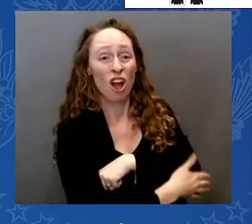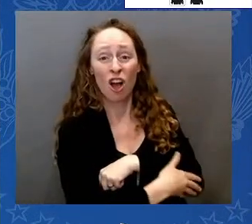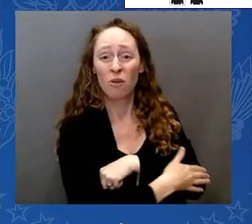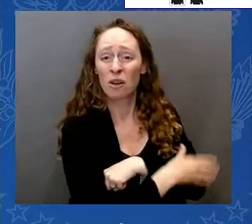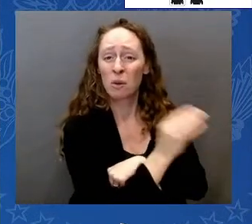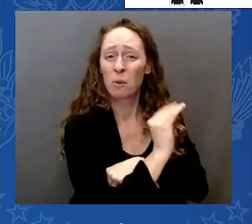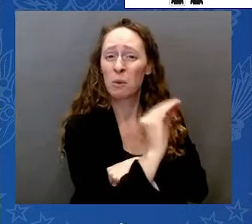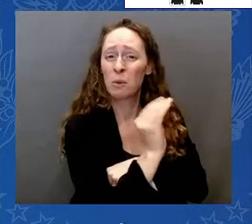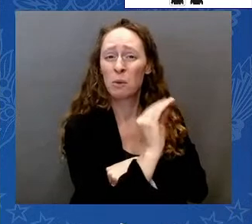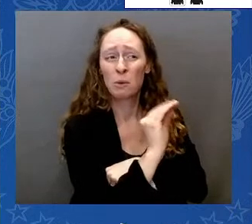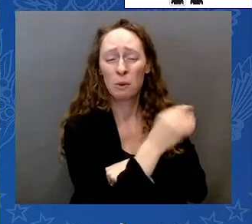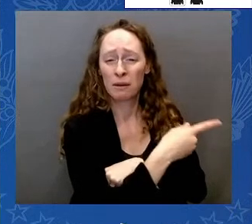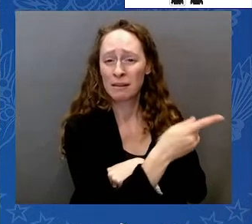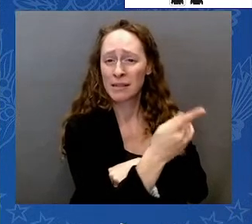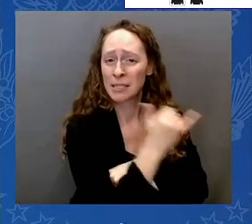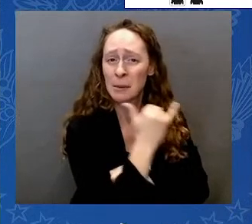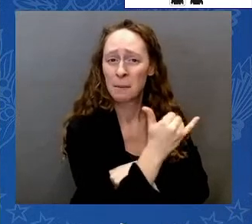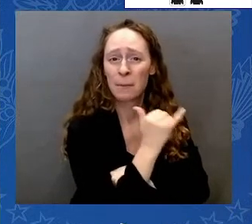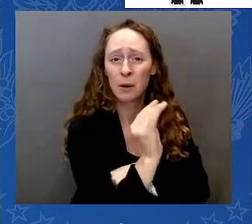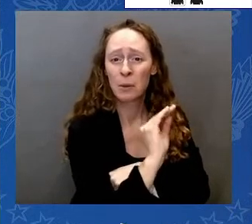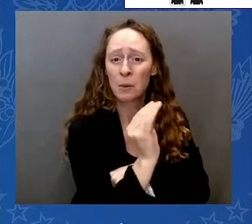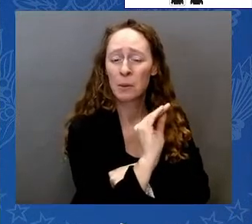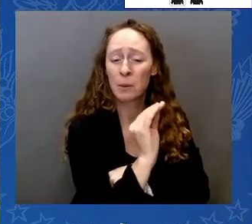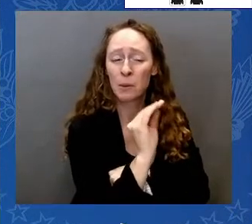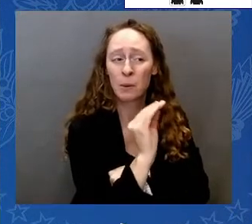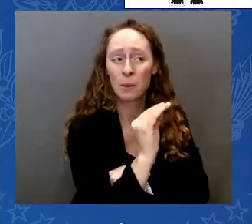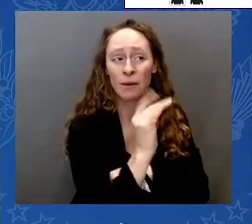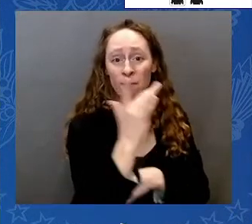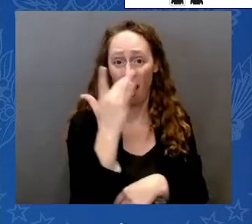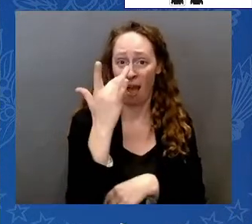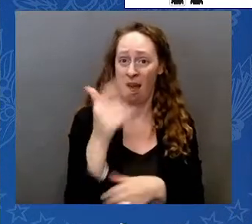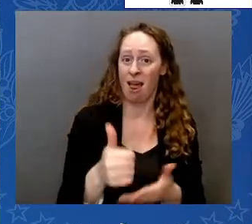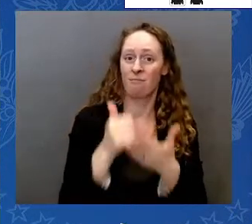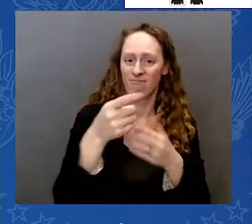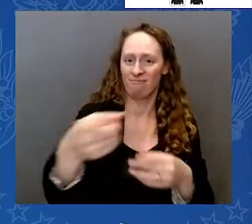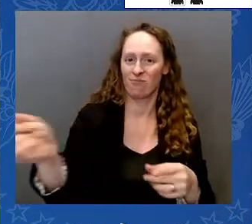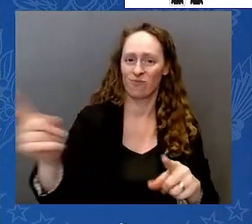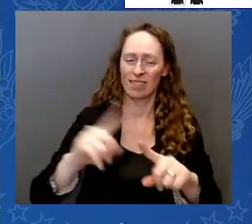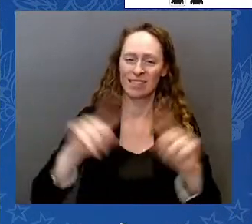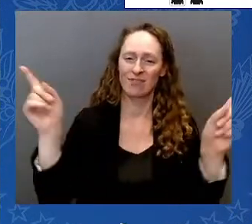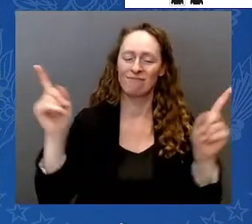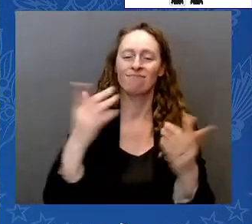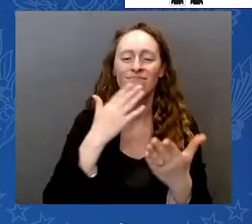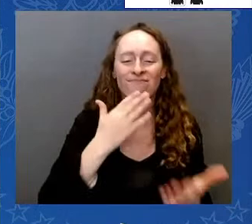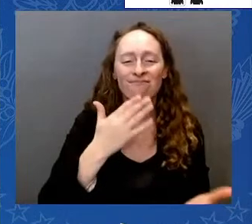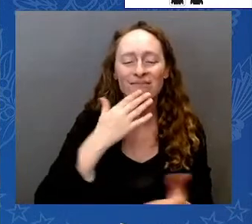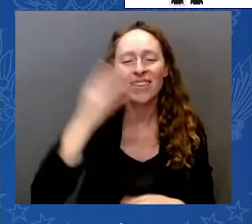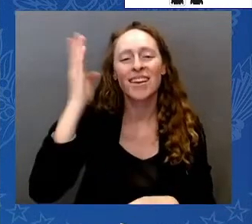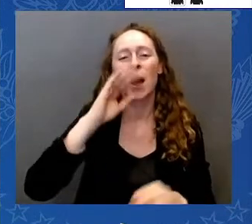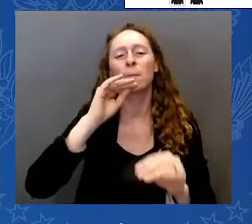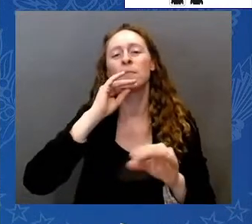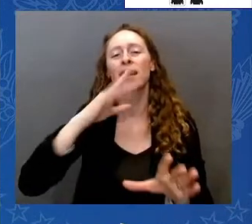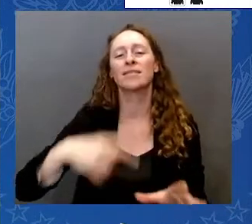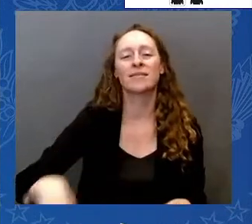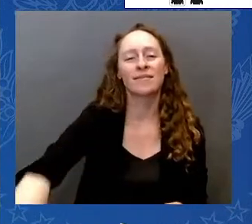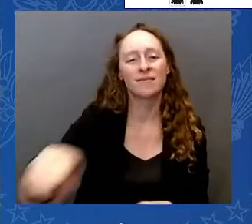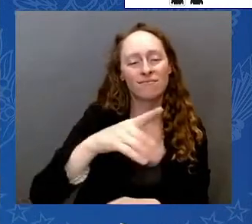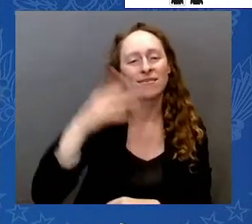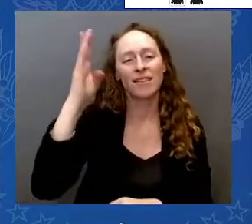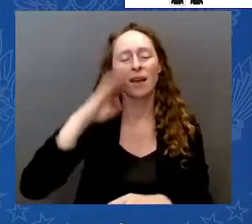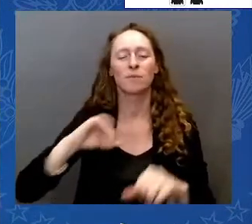all. Thank you very much. May God bless you all. May God protect our troops. Thank you, thank you, thank you.